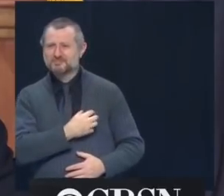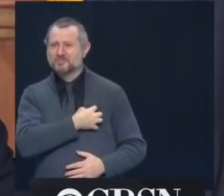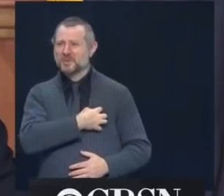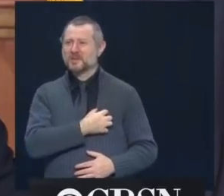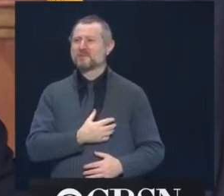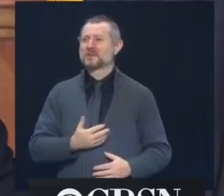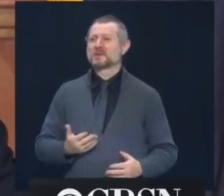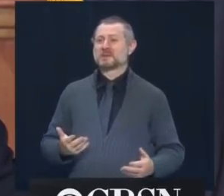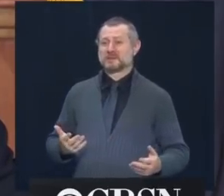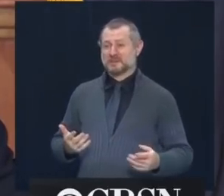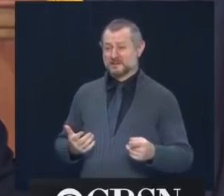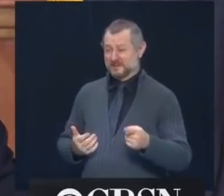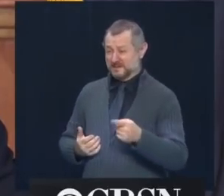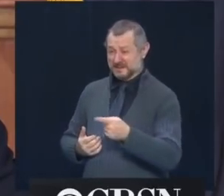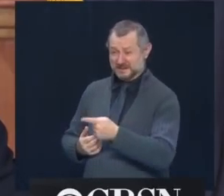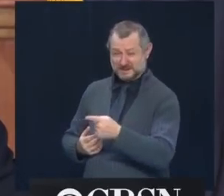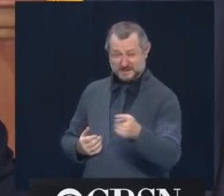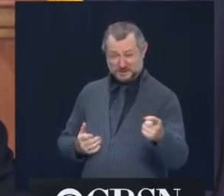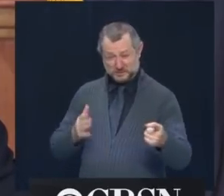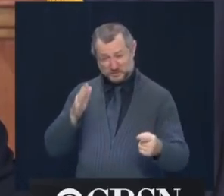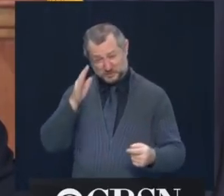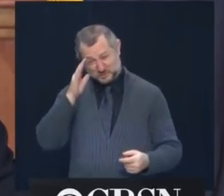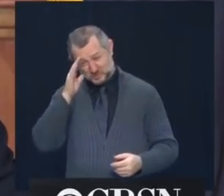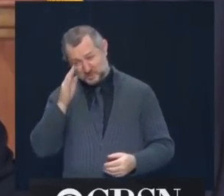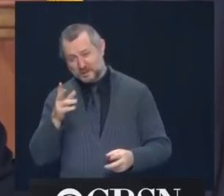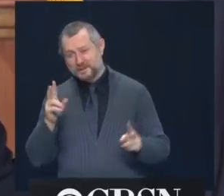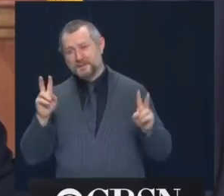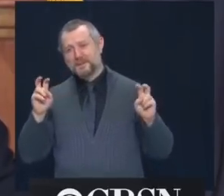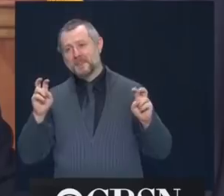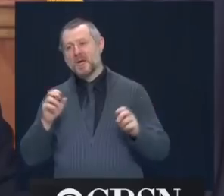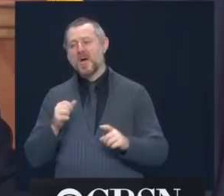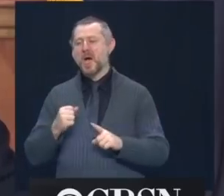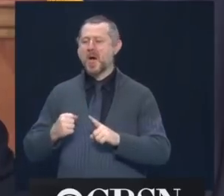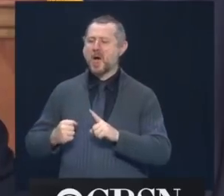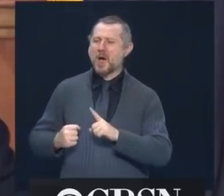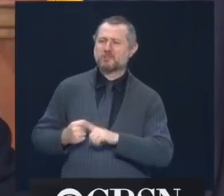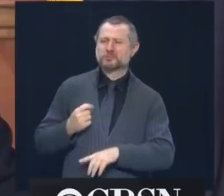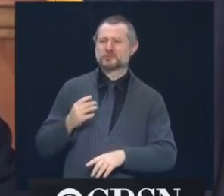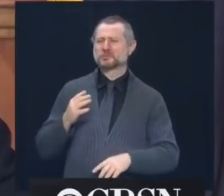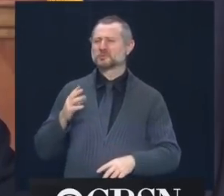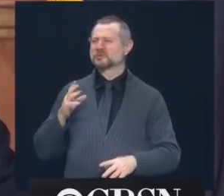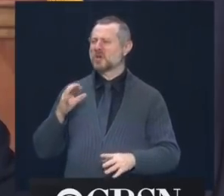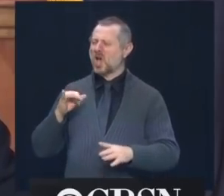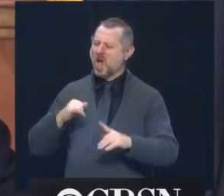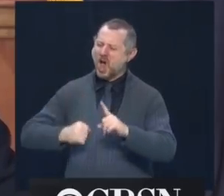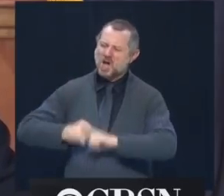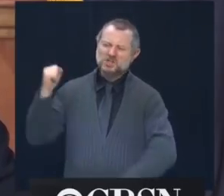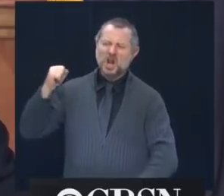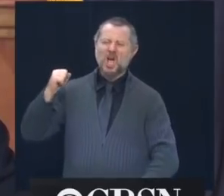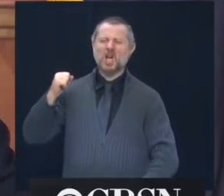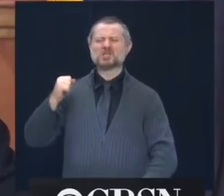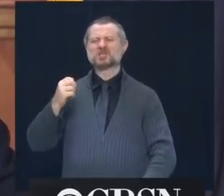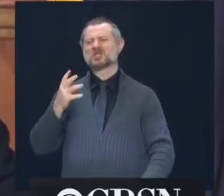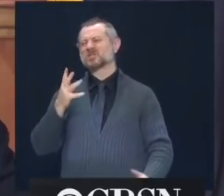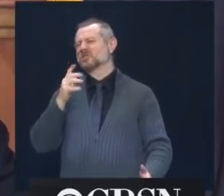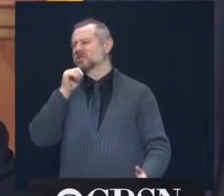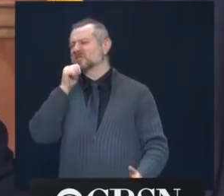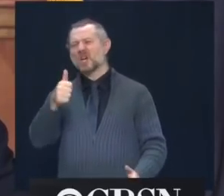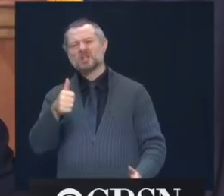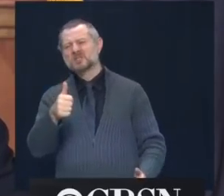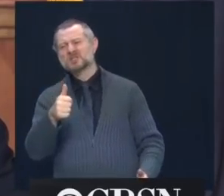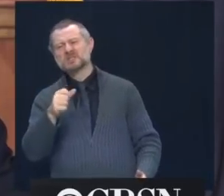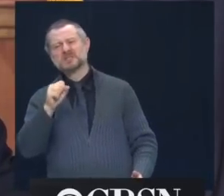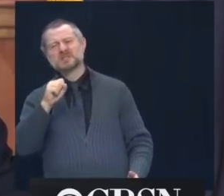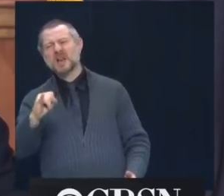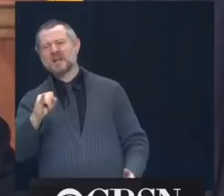you're going to abuse them, assault them? That's not Staten Island values. That's not New York